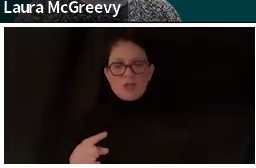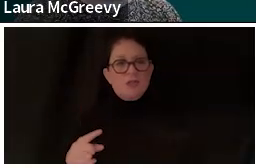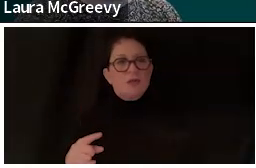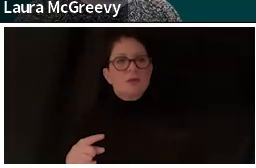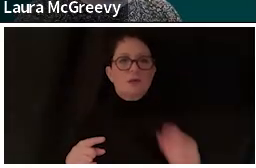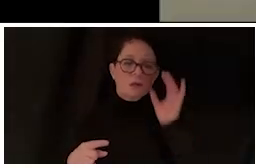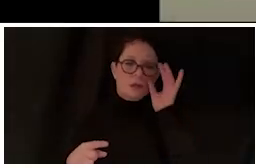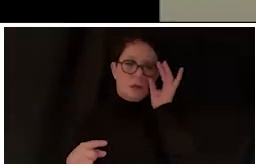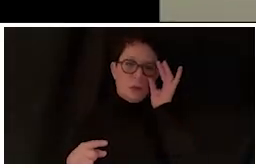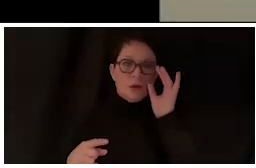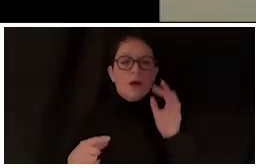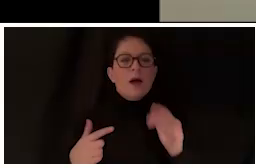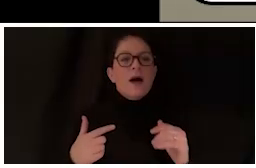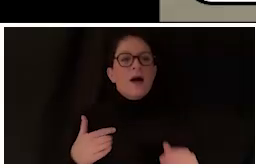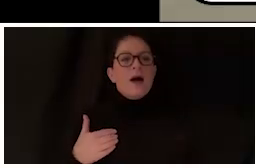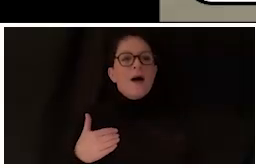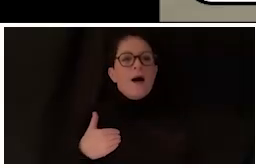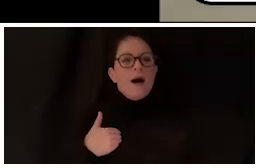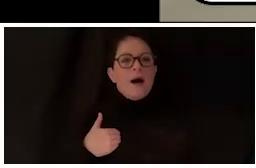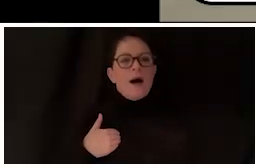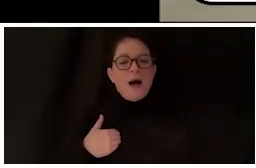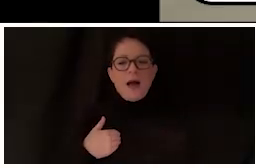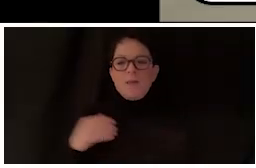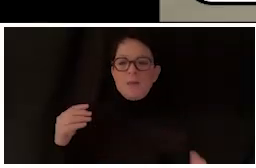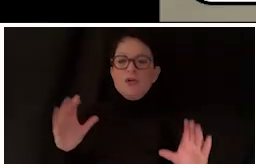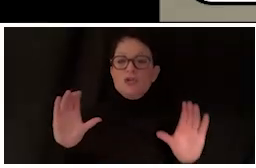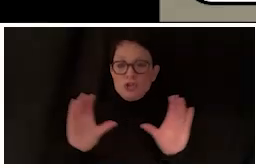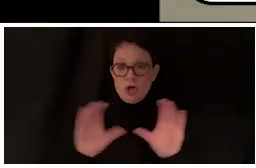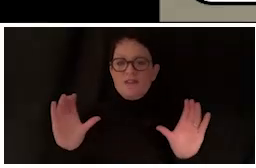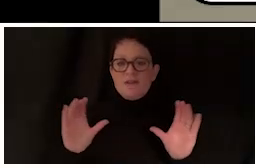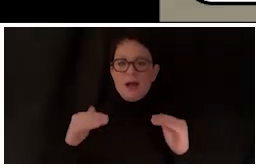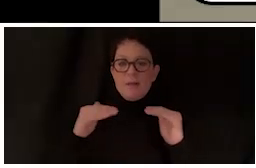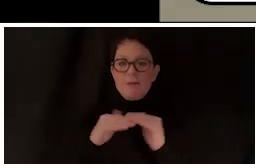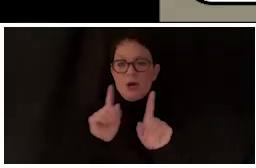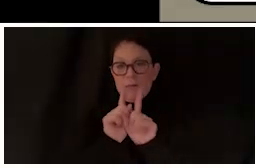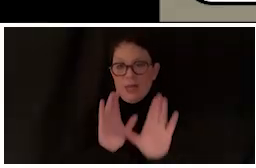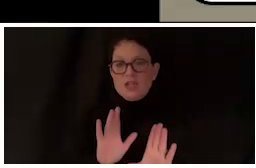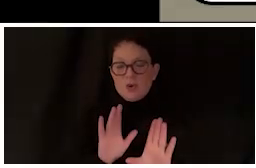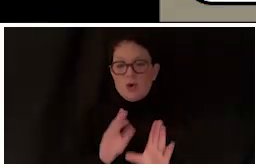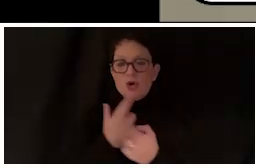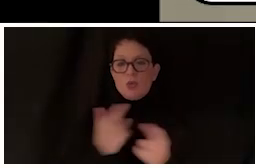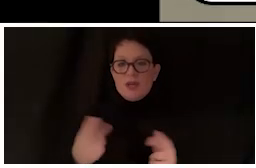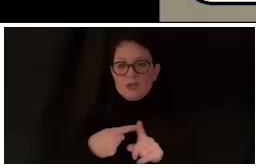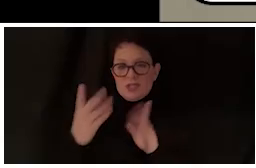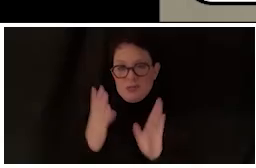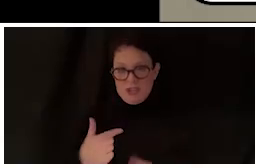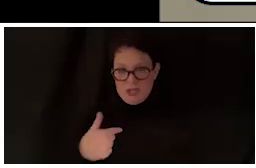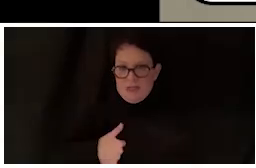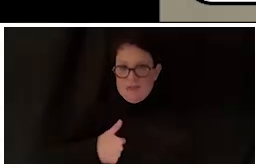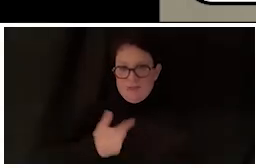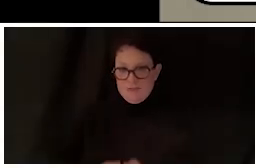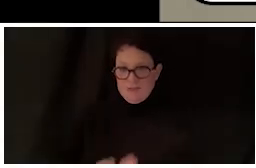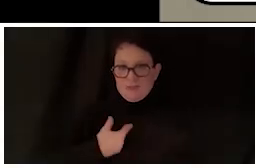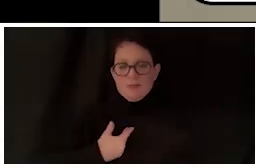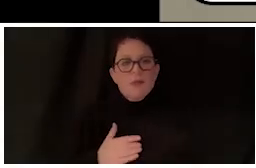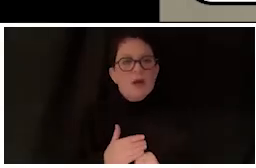So I am a certified peer mentor resource specialist.